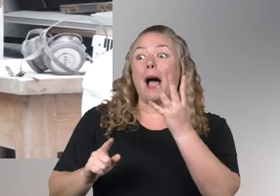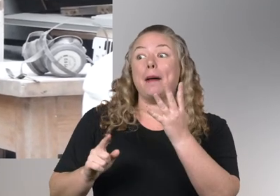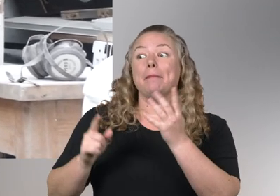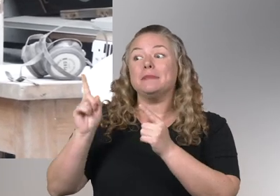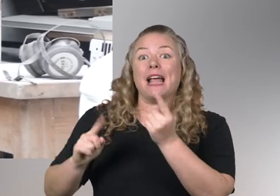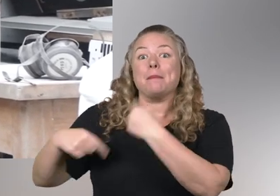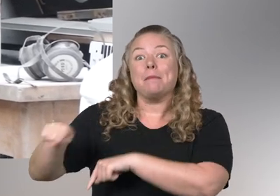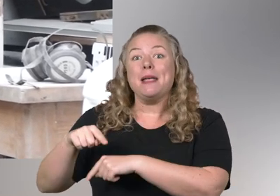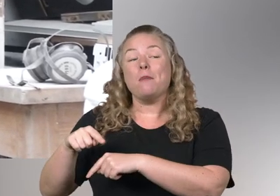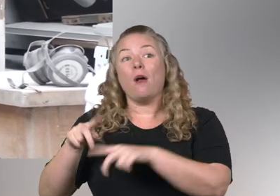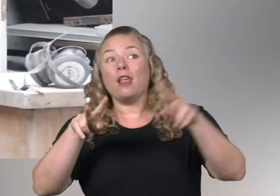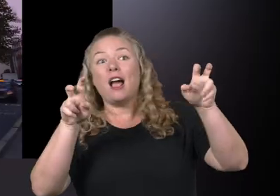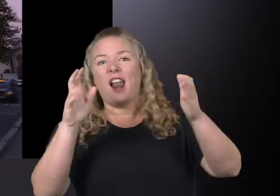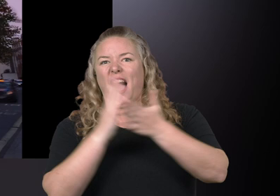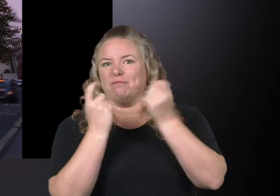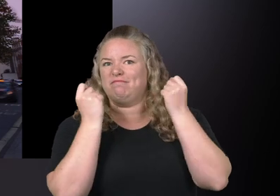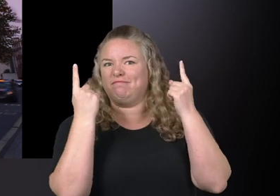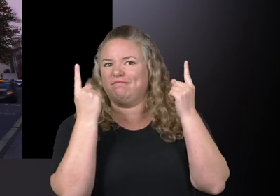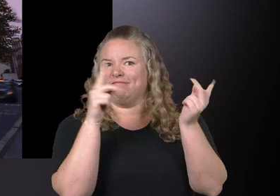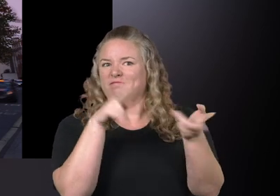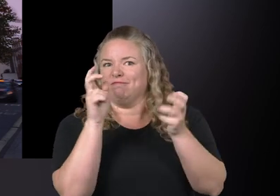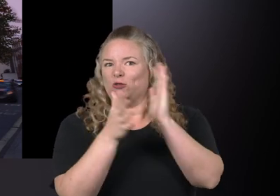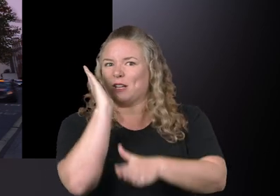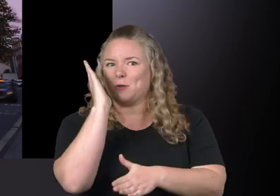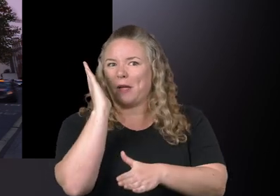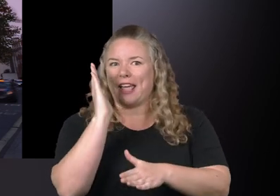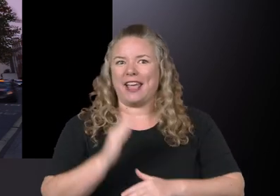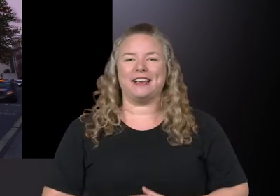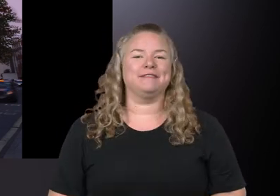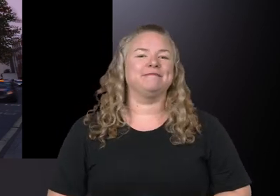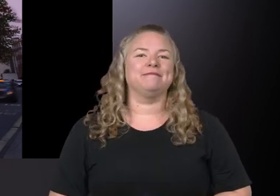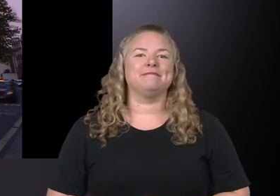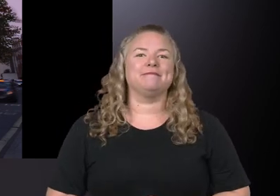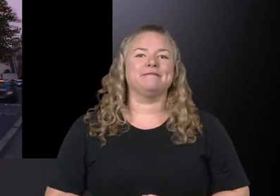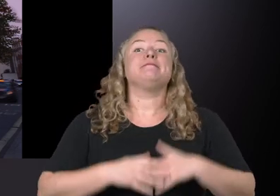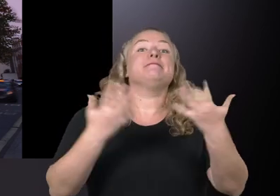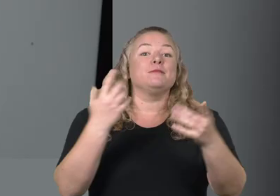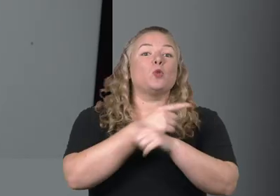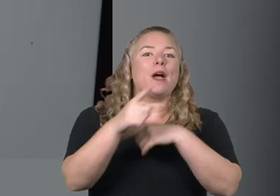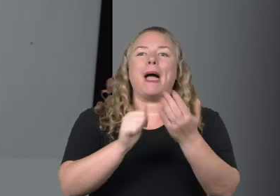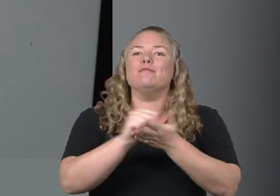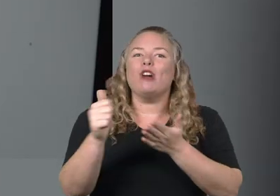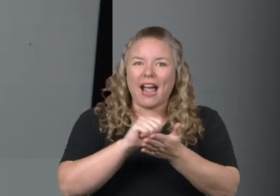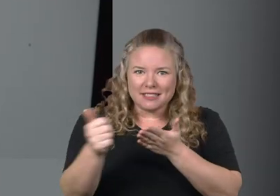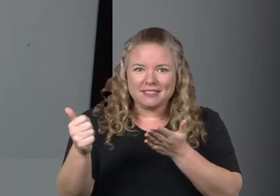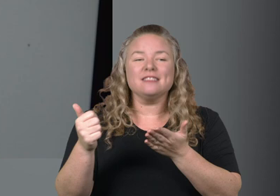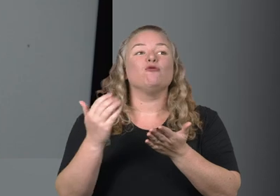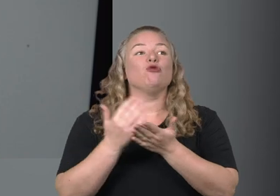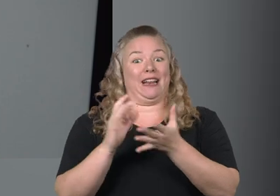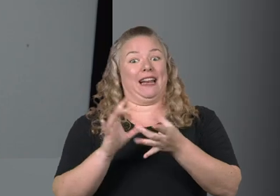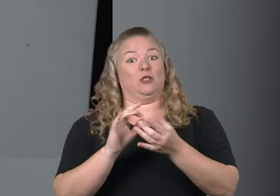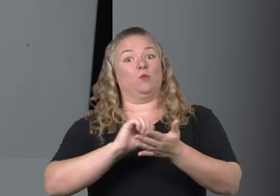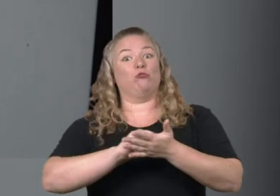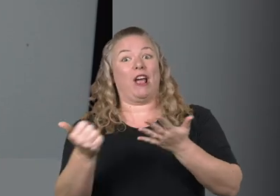disabled people got that instantly. Oh, I know what I've got. You're asking about press. This is the